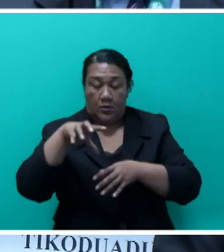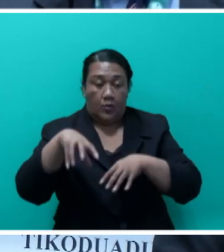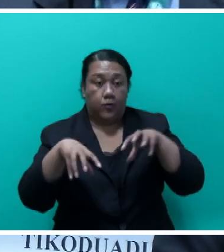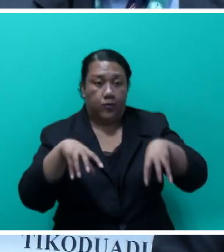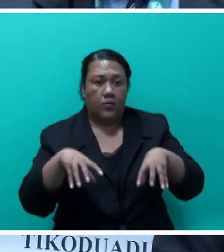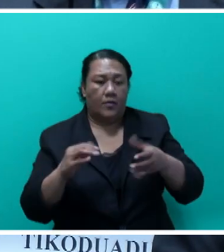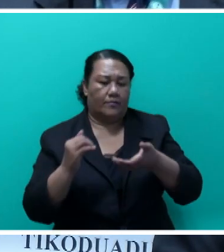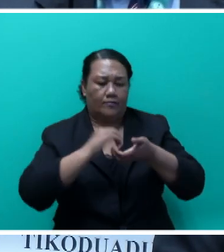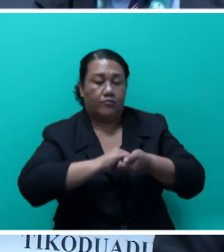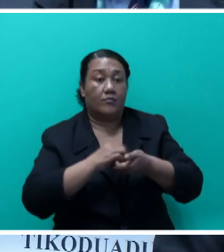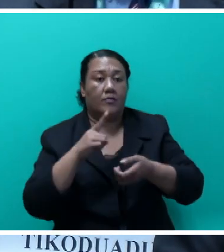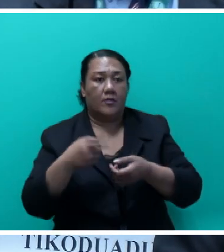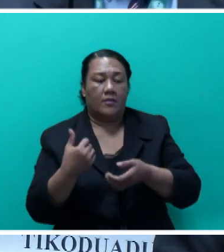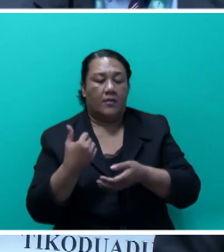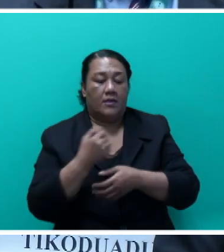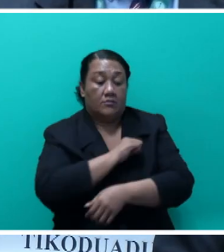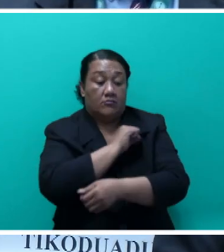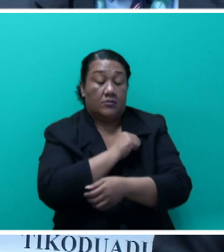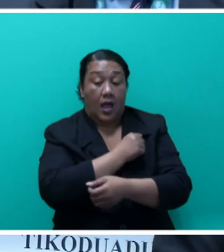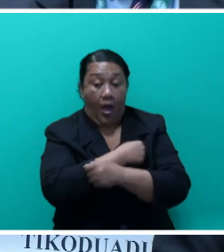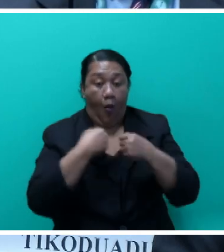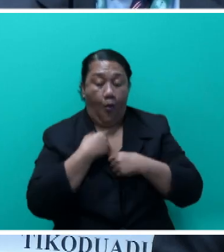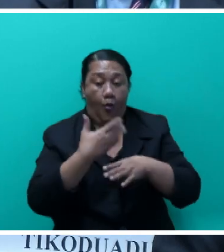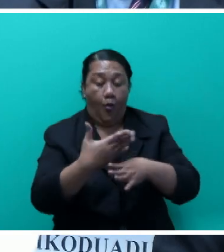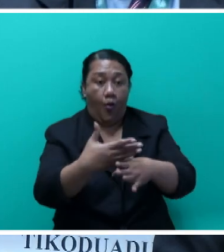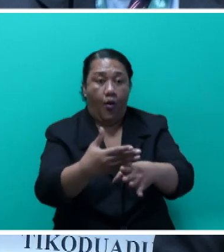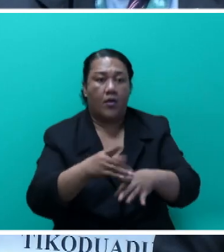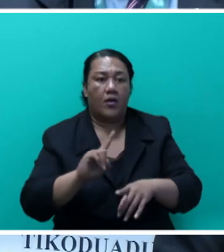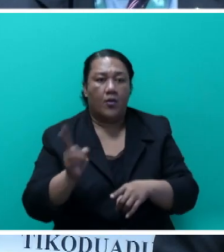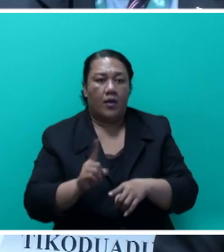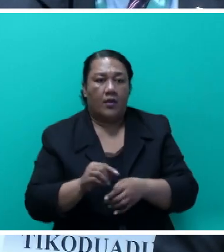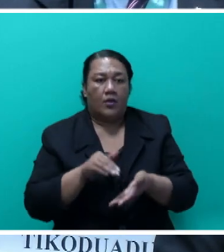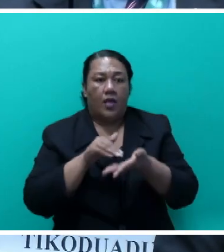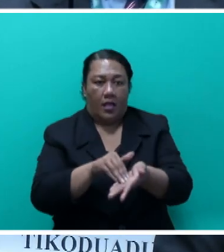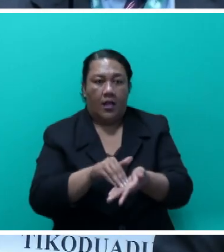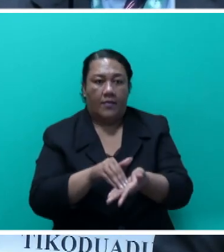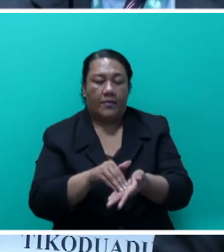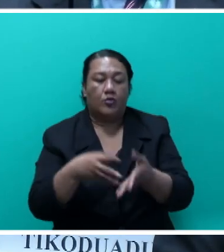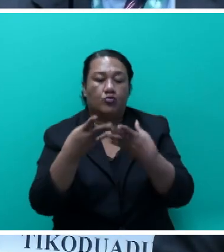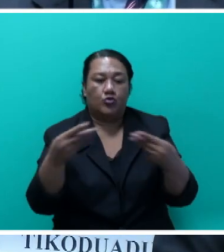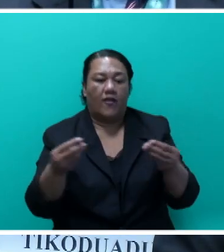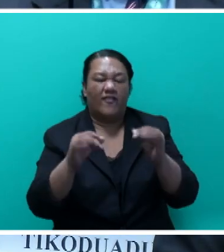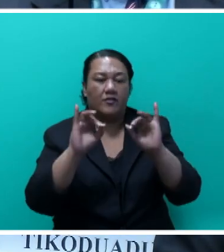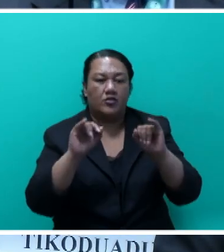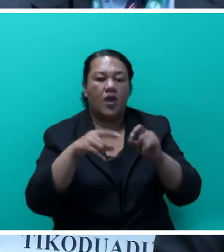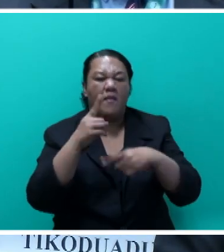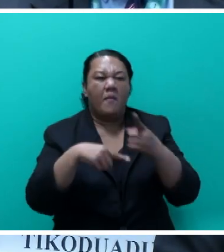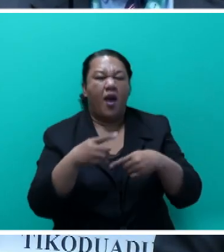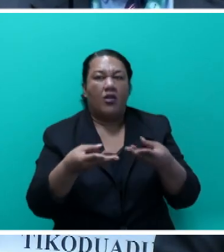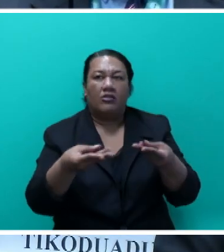efforts to combat the effects of the drought. Over the past 3